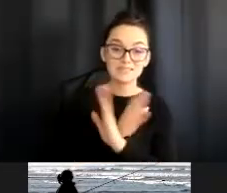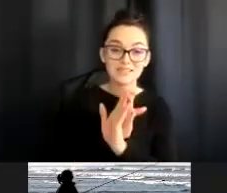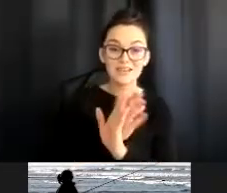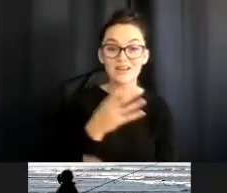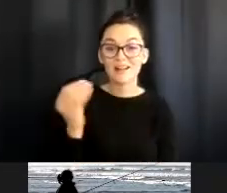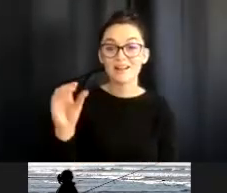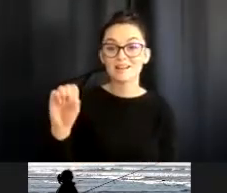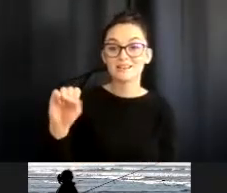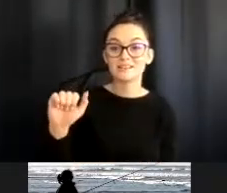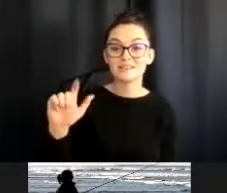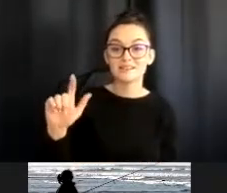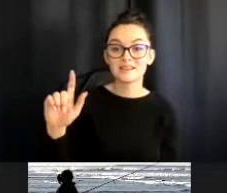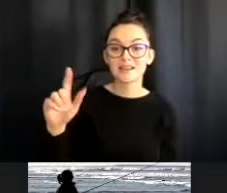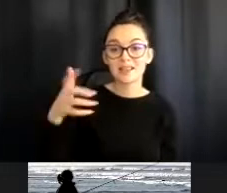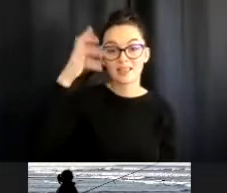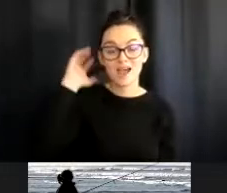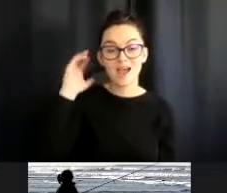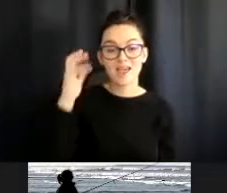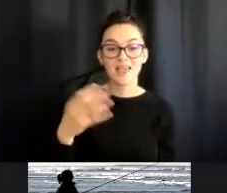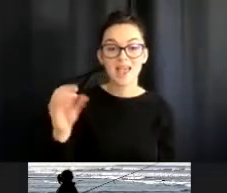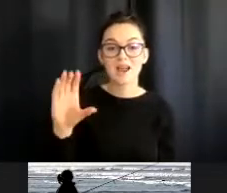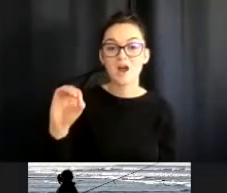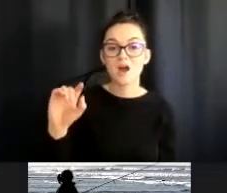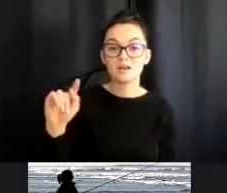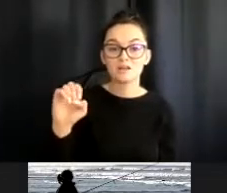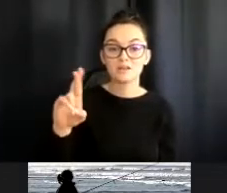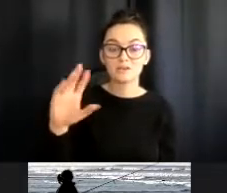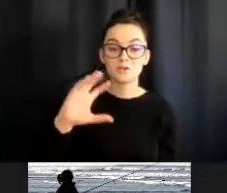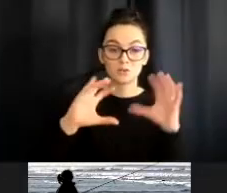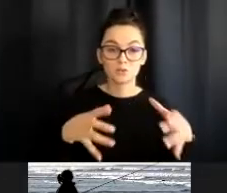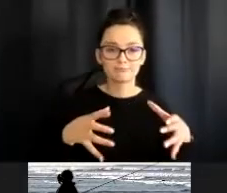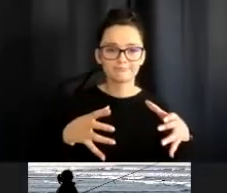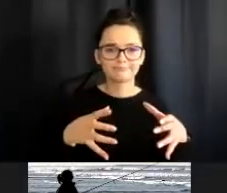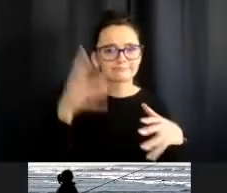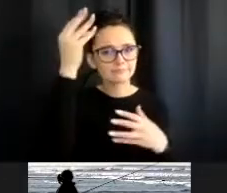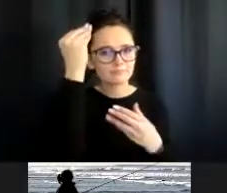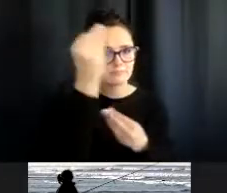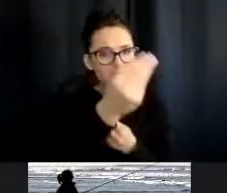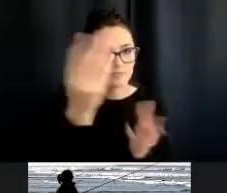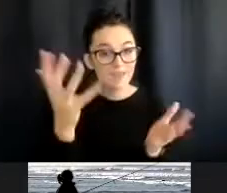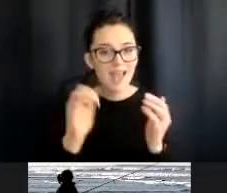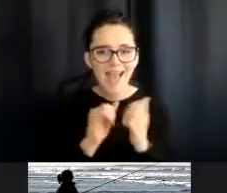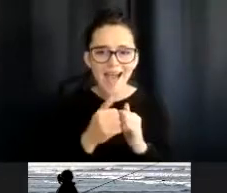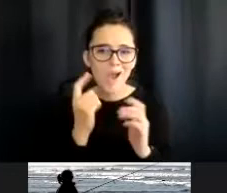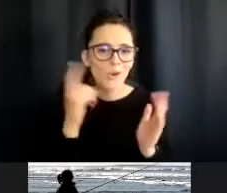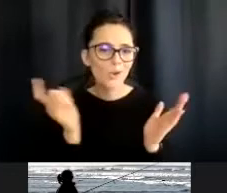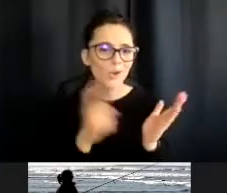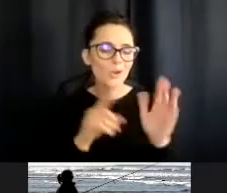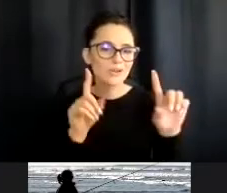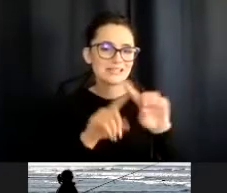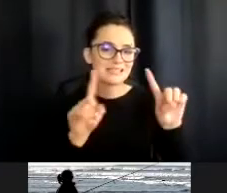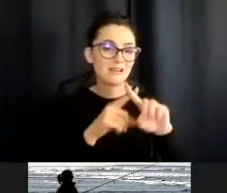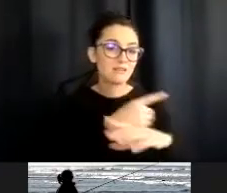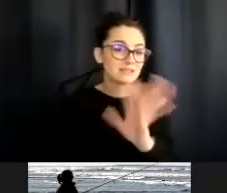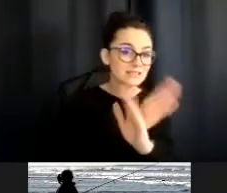otter room. And I want to let you know how to distinguish between a seal and a sea lion.